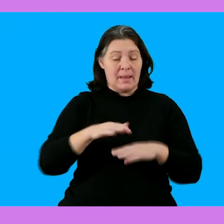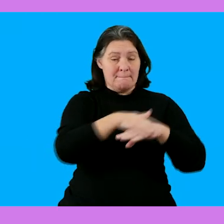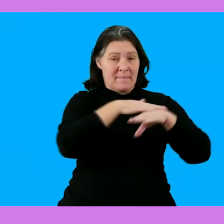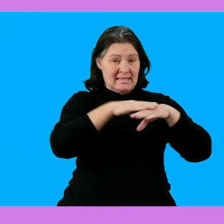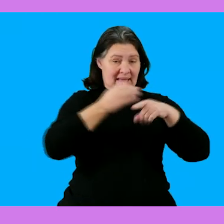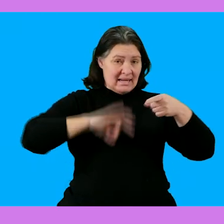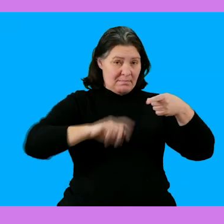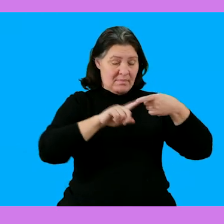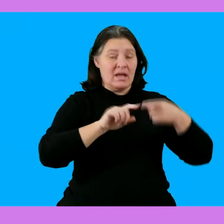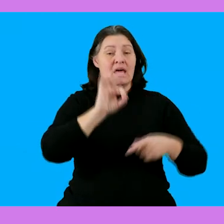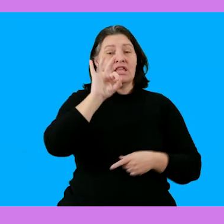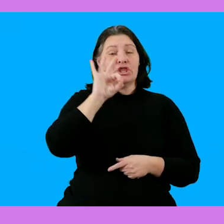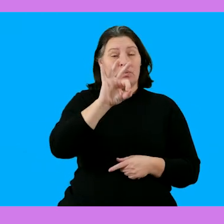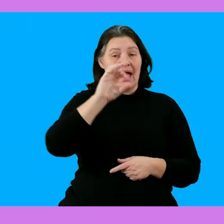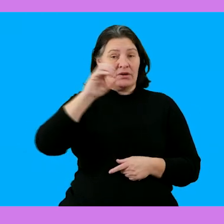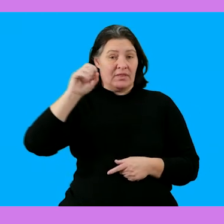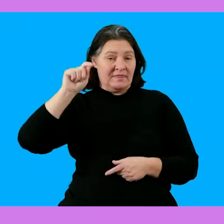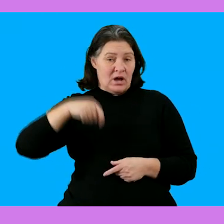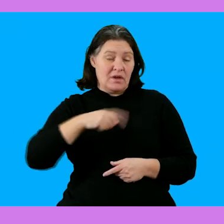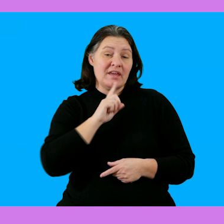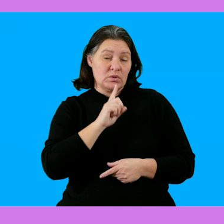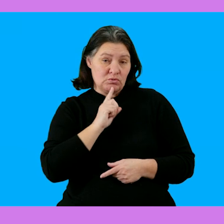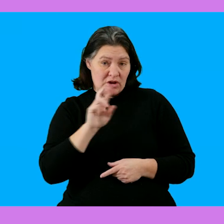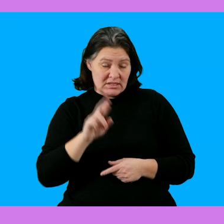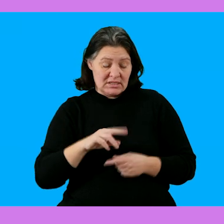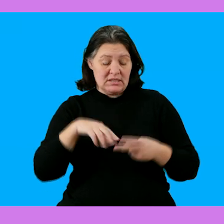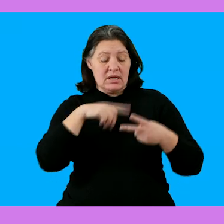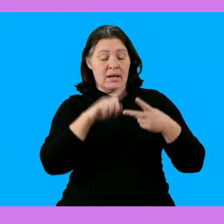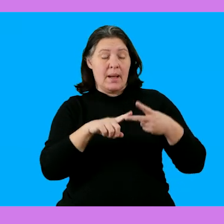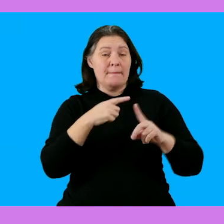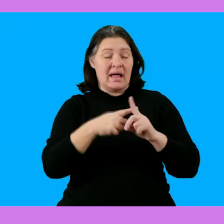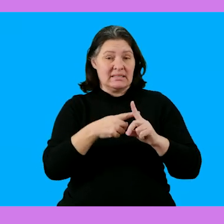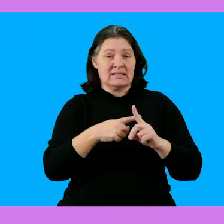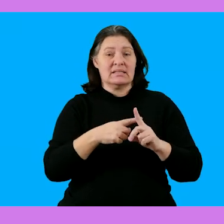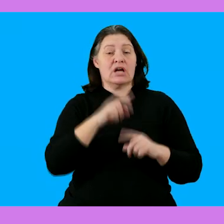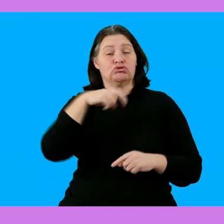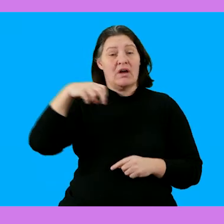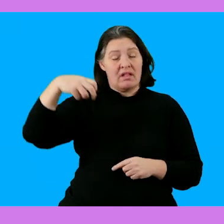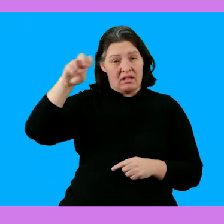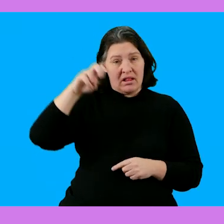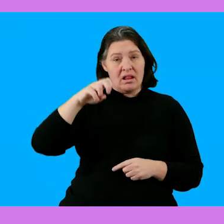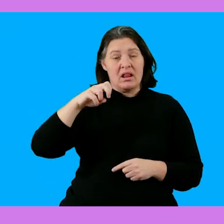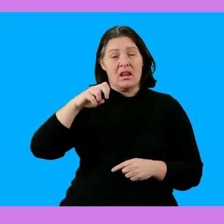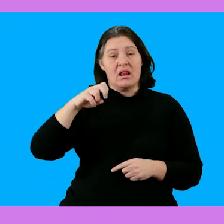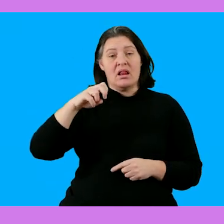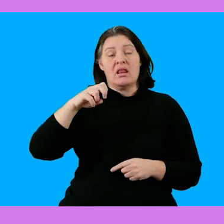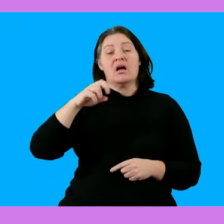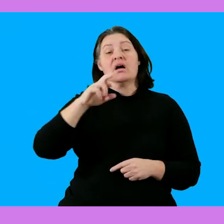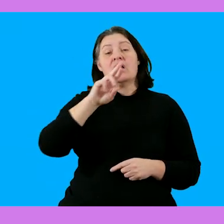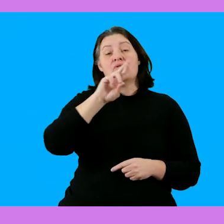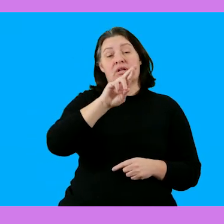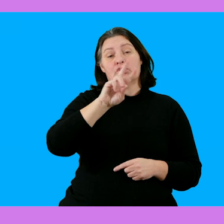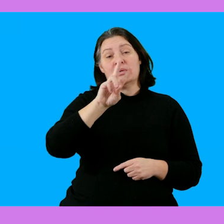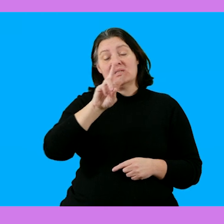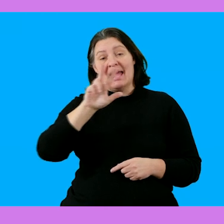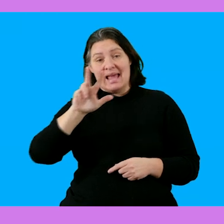the basic income of 300,000 Rand plus the travel allowance of